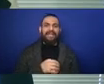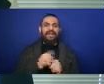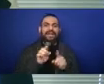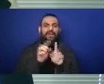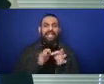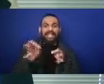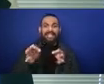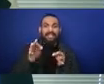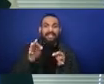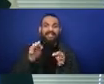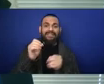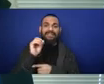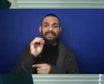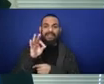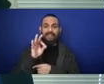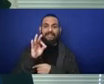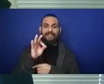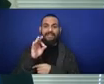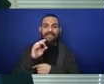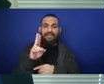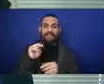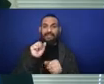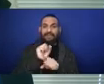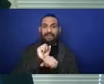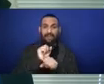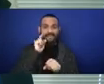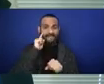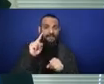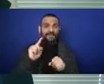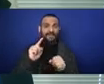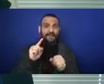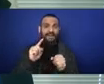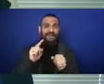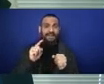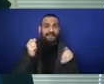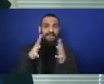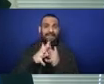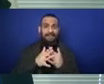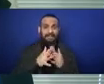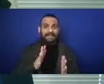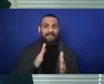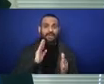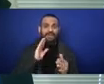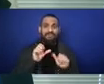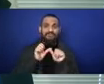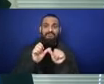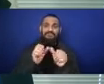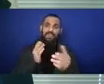of Americans, excuse me, will run through September 6th of this